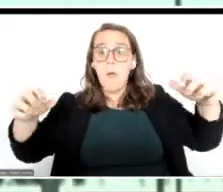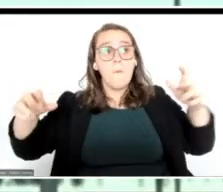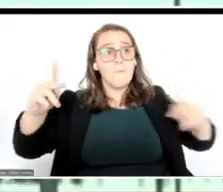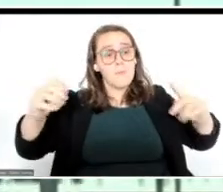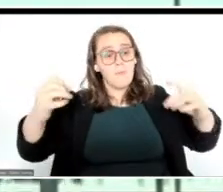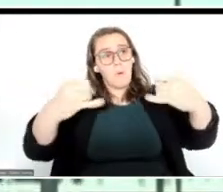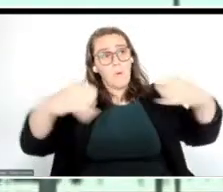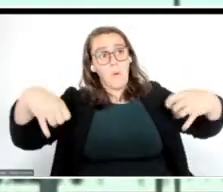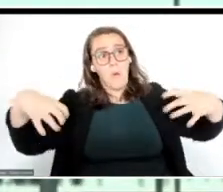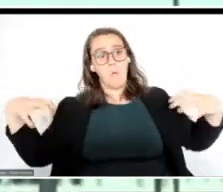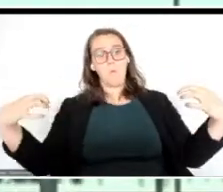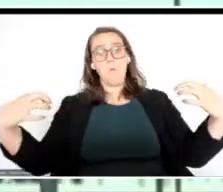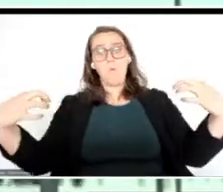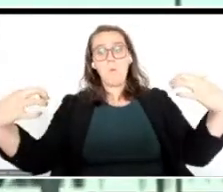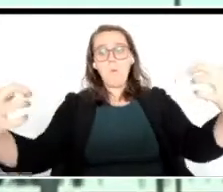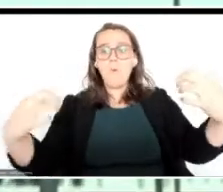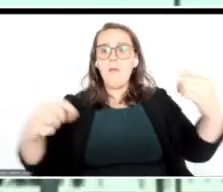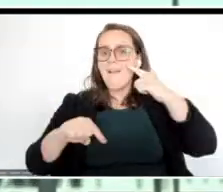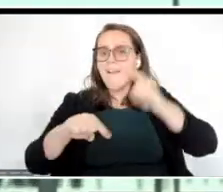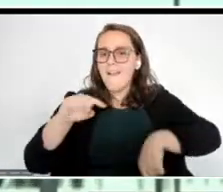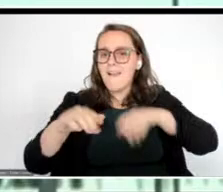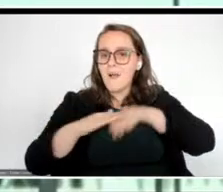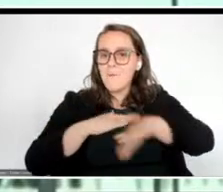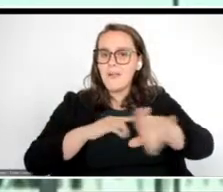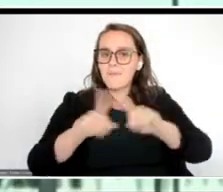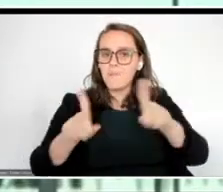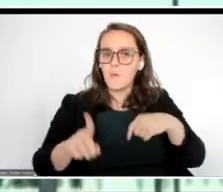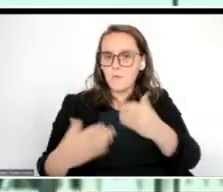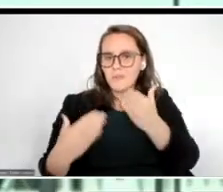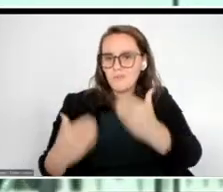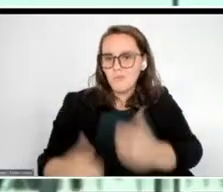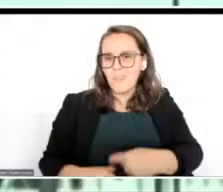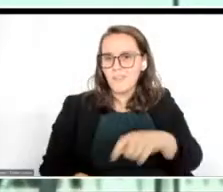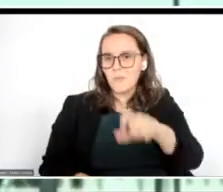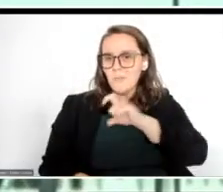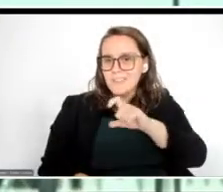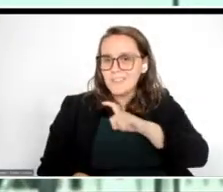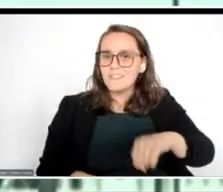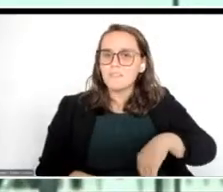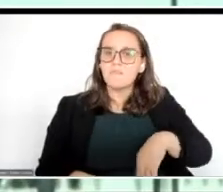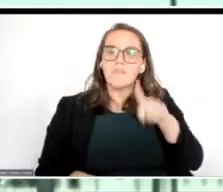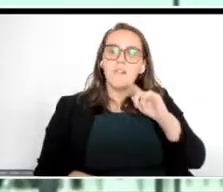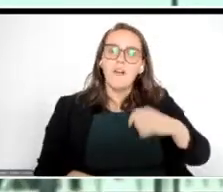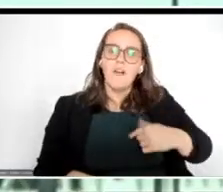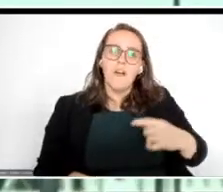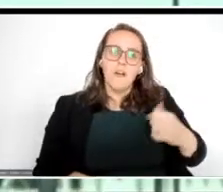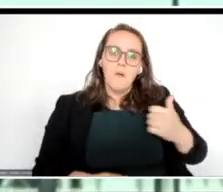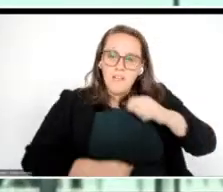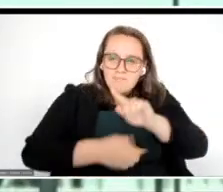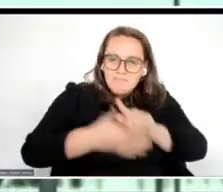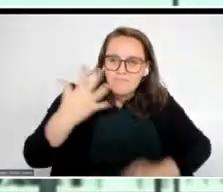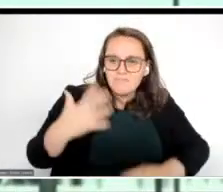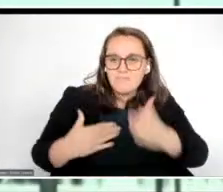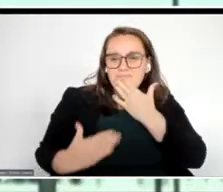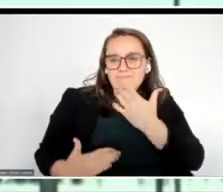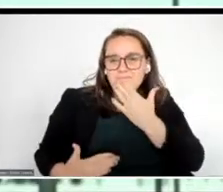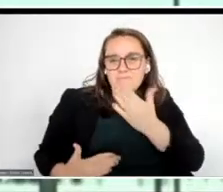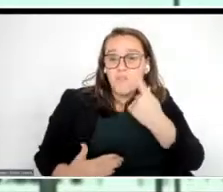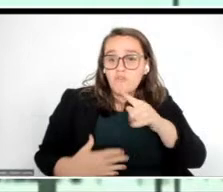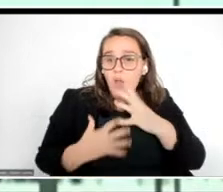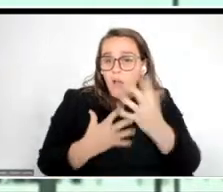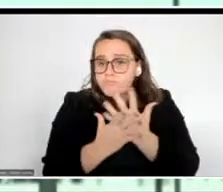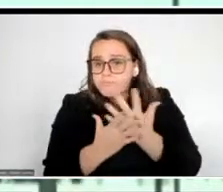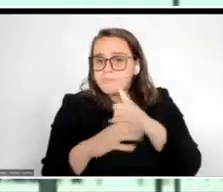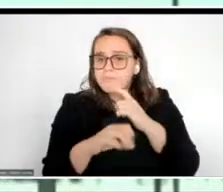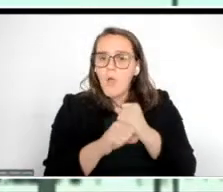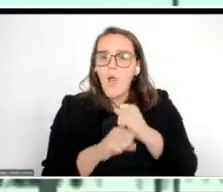Service, and we want to thank you, and the police, law enforcement, great, you're doing a great job. But I'd love it if they could be allowed to come up here